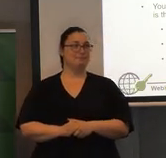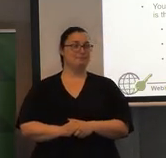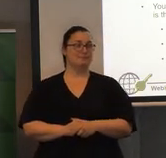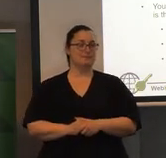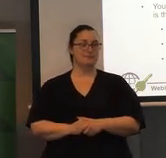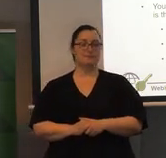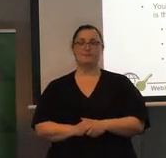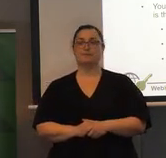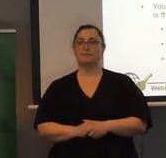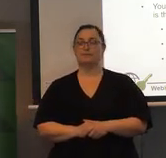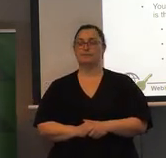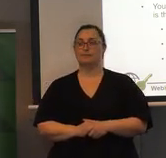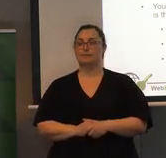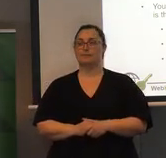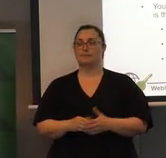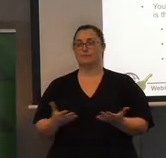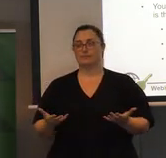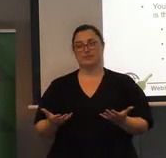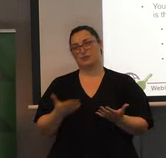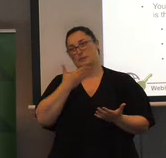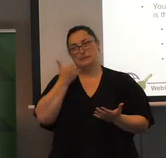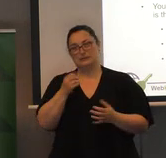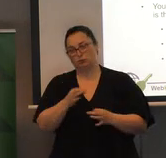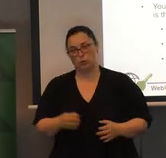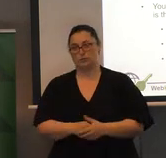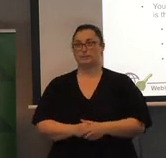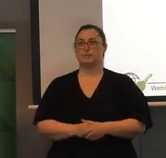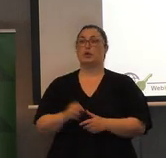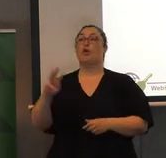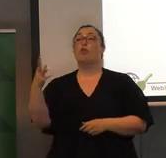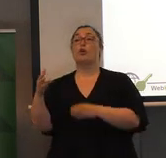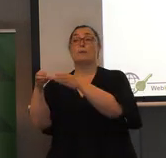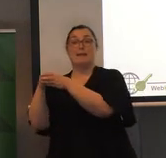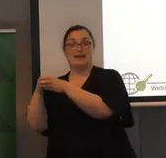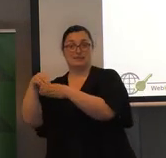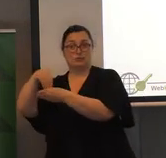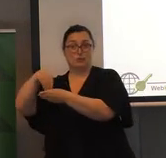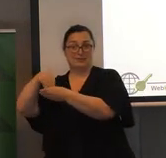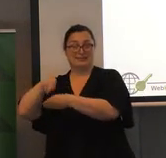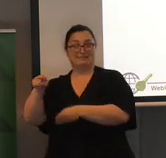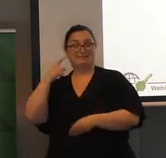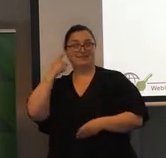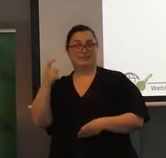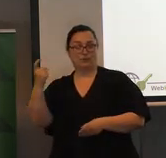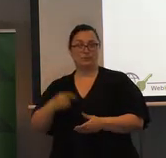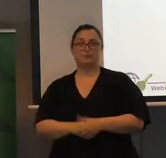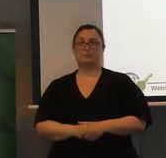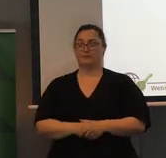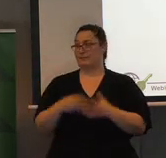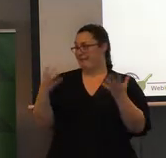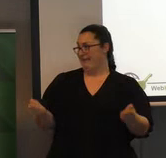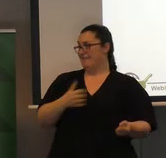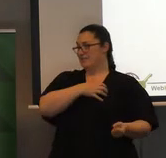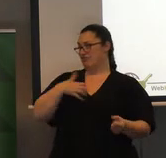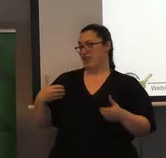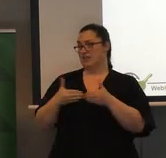Okay? Please don't fall into the trap of relying on those. Watch out for third-party content. There's some